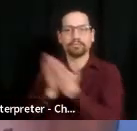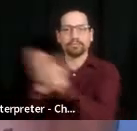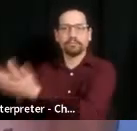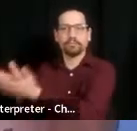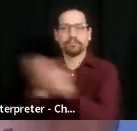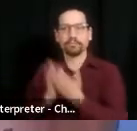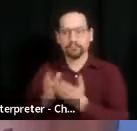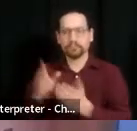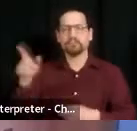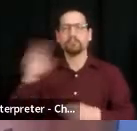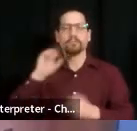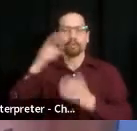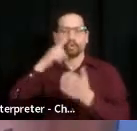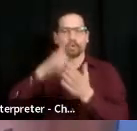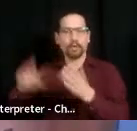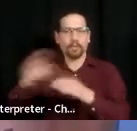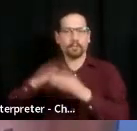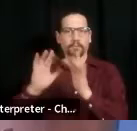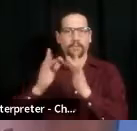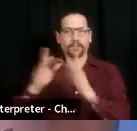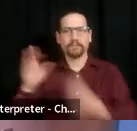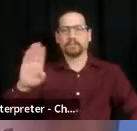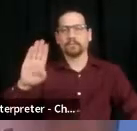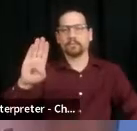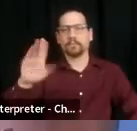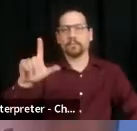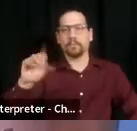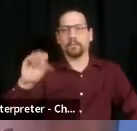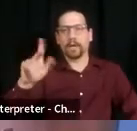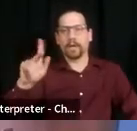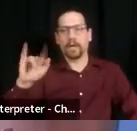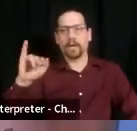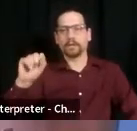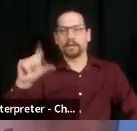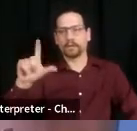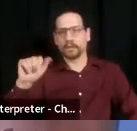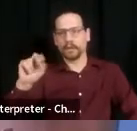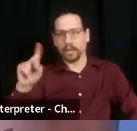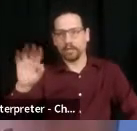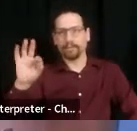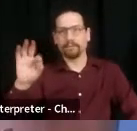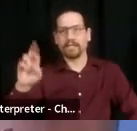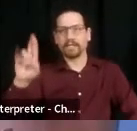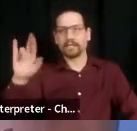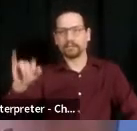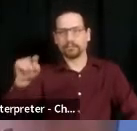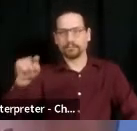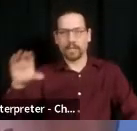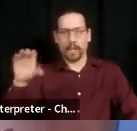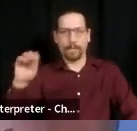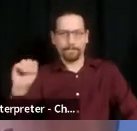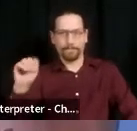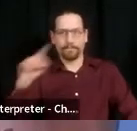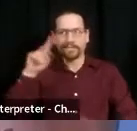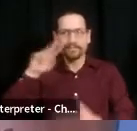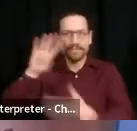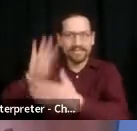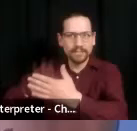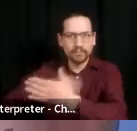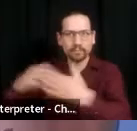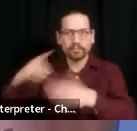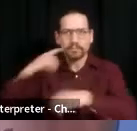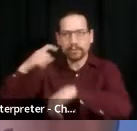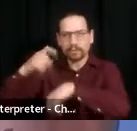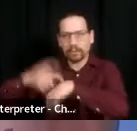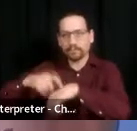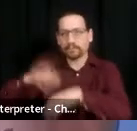blackislandferry.com for schedule information. It's going to be a cold night, and with the wind chill, it will be in single